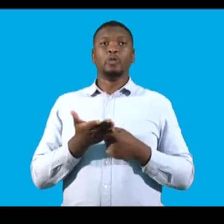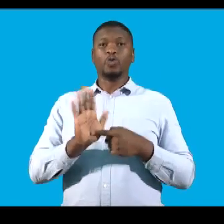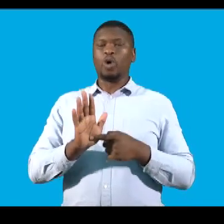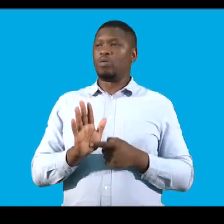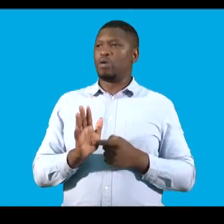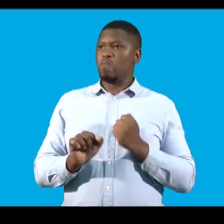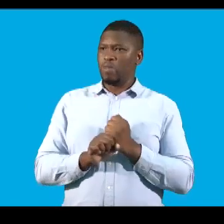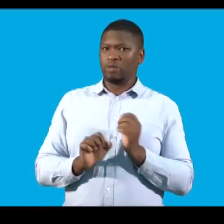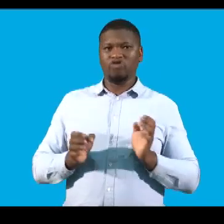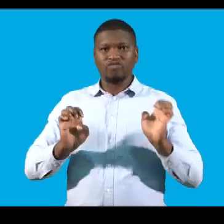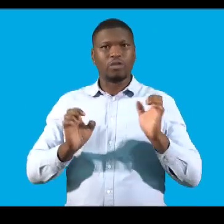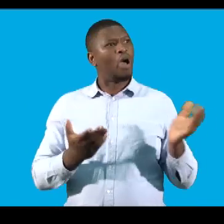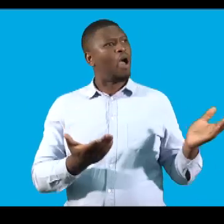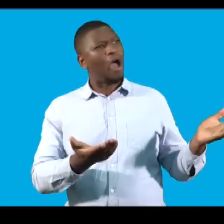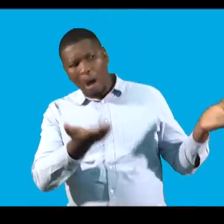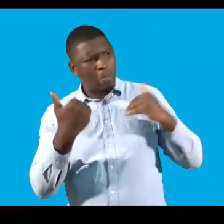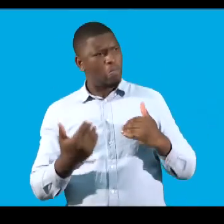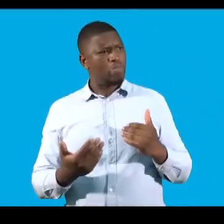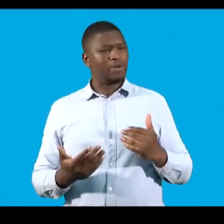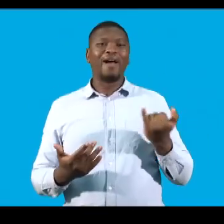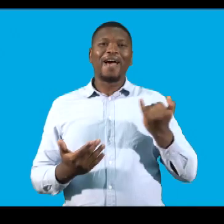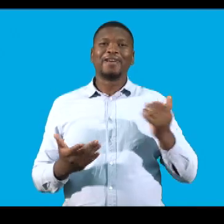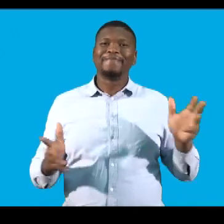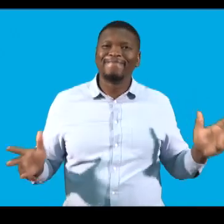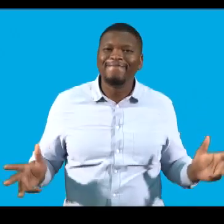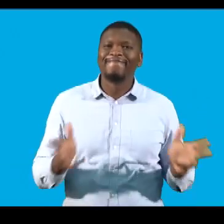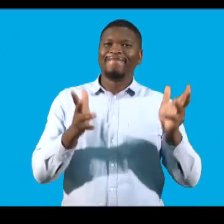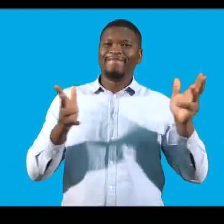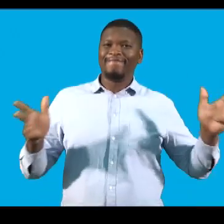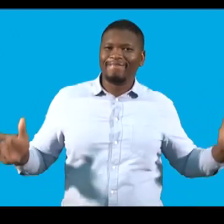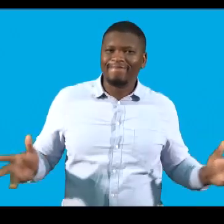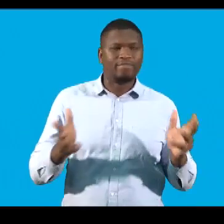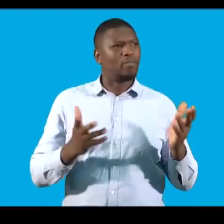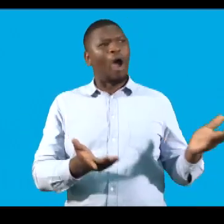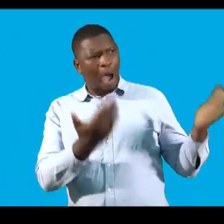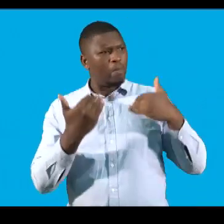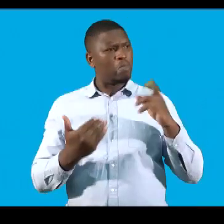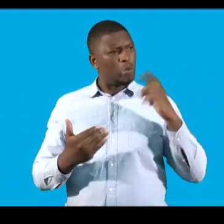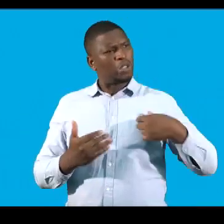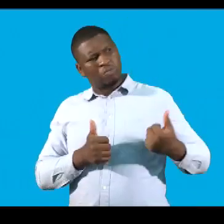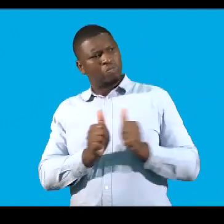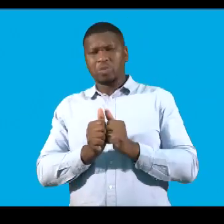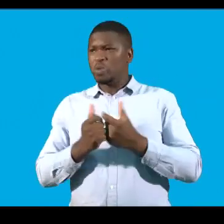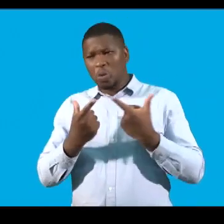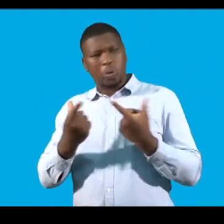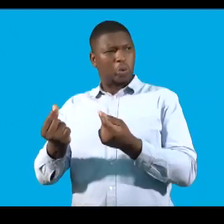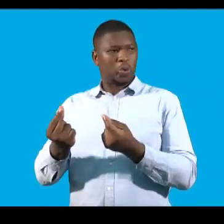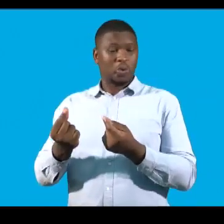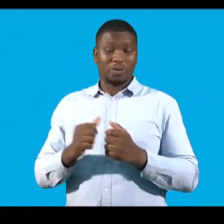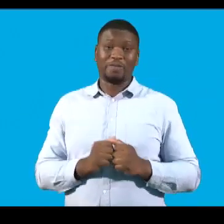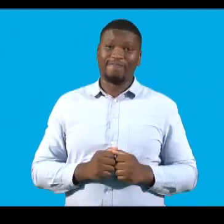sense of urgency. Come on, it's encouraging, it's saying, we have to do